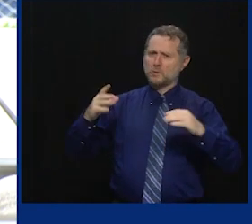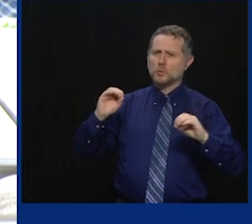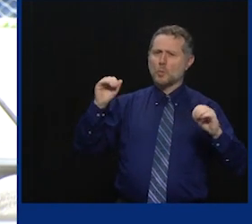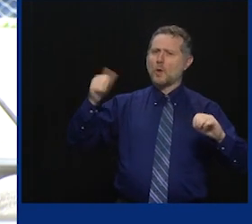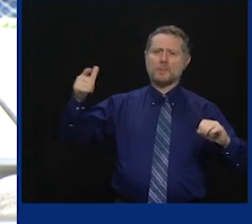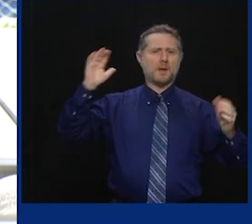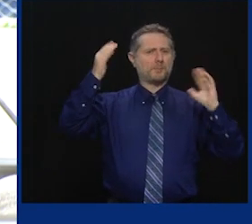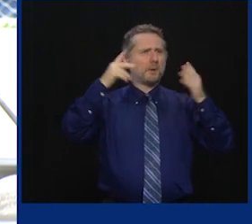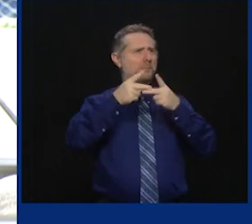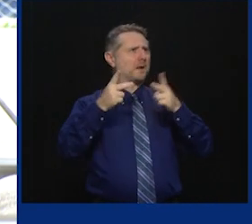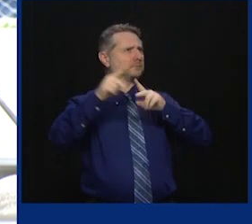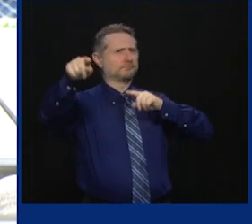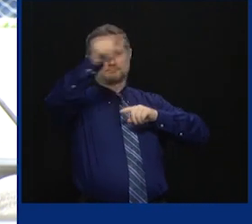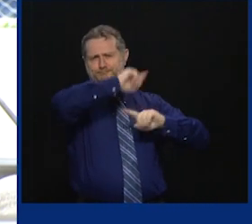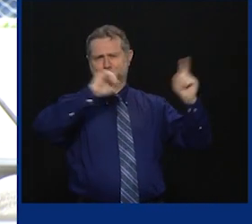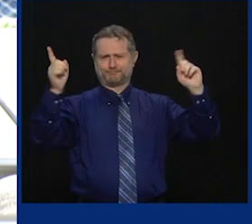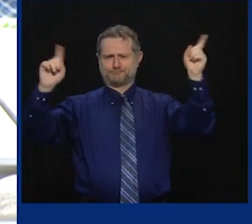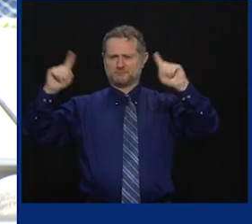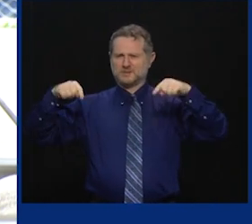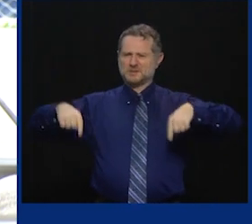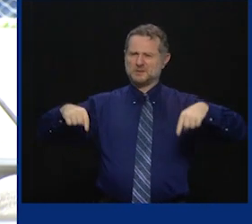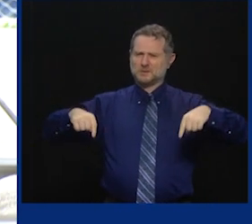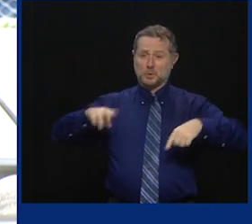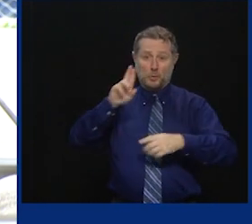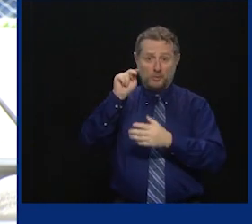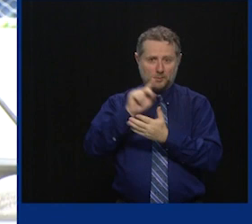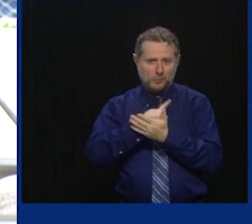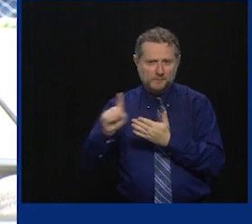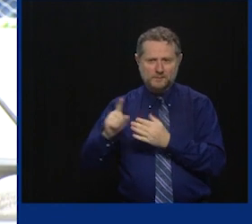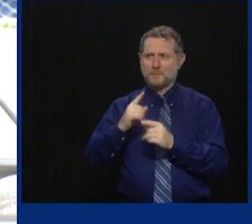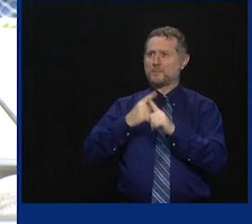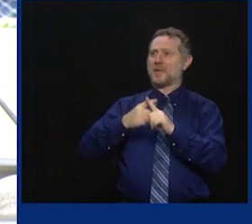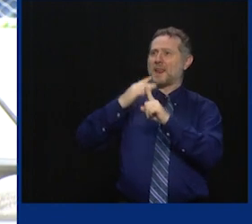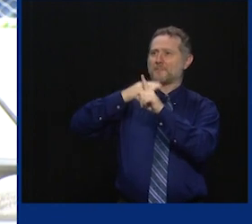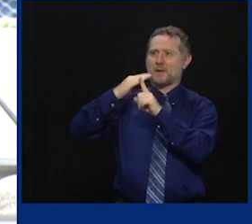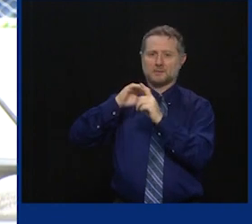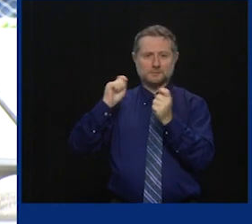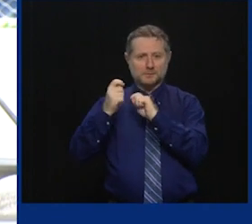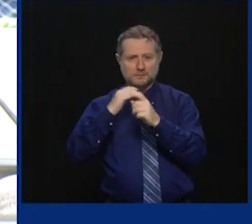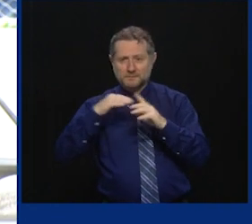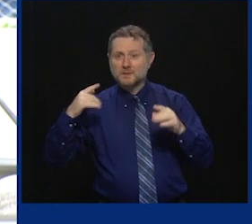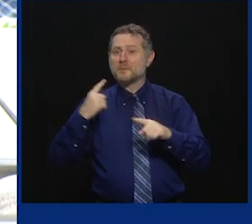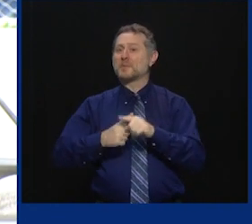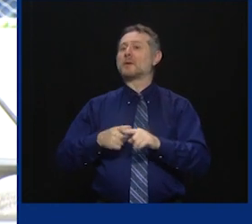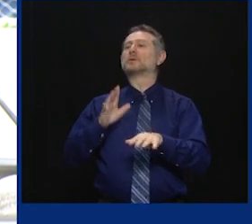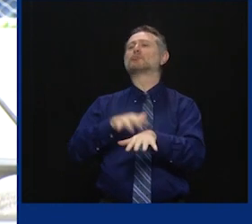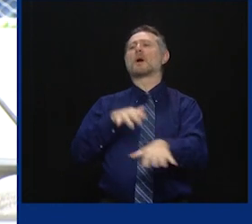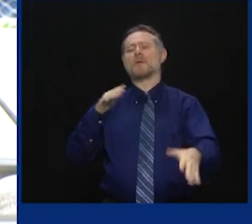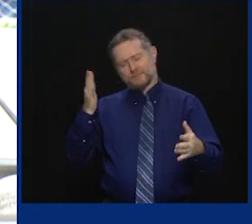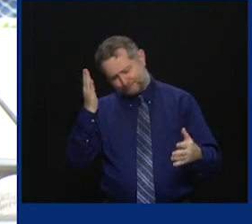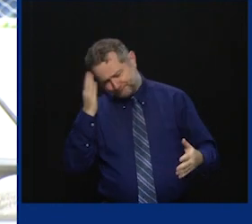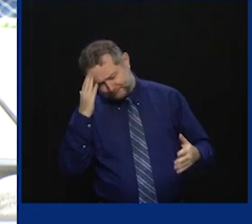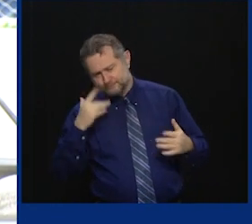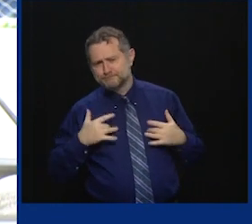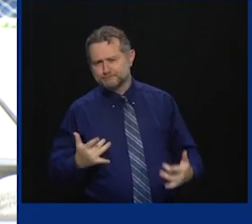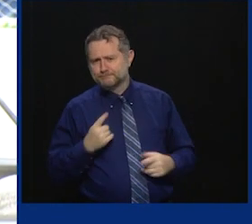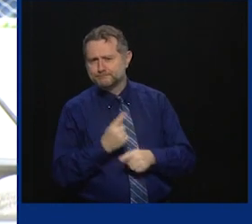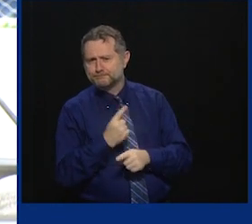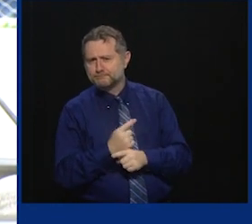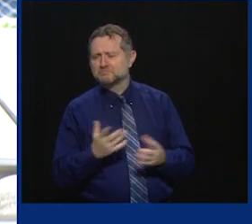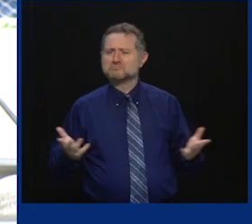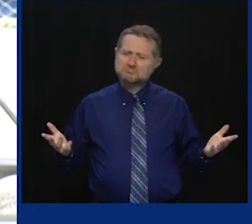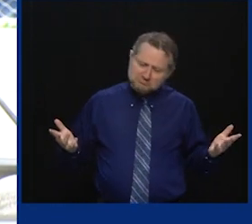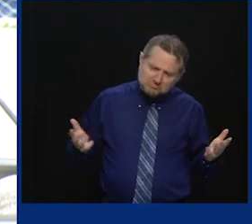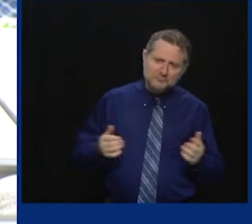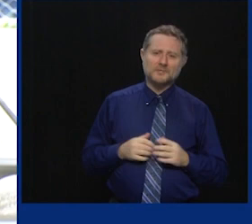especially during UN Week, Climate Week, when we just deal with traffic like it's an ordinary day. And I want to thank you for already showing